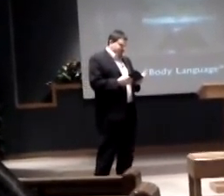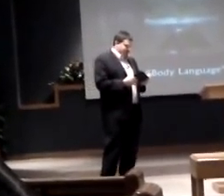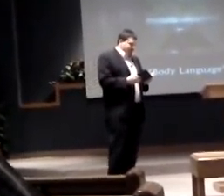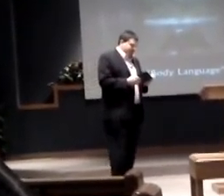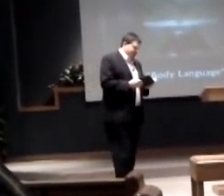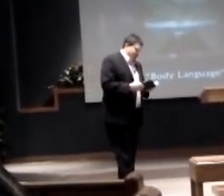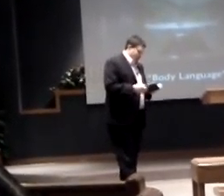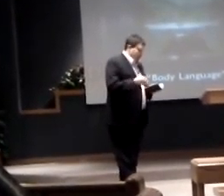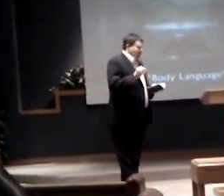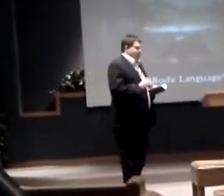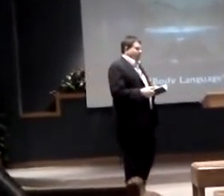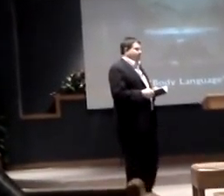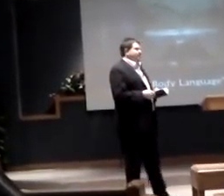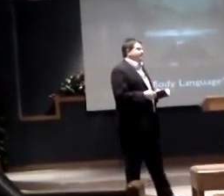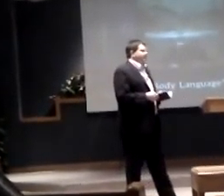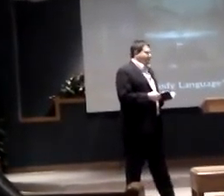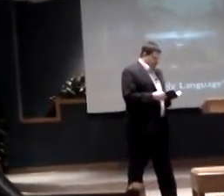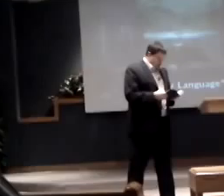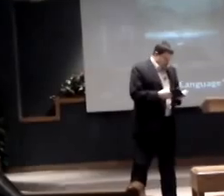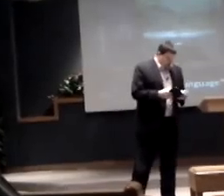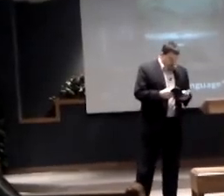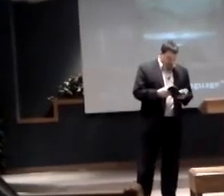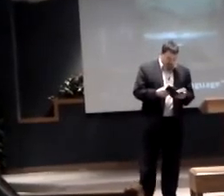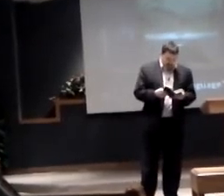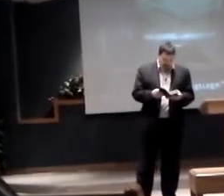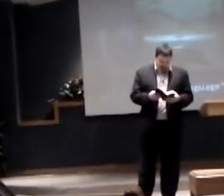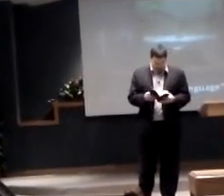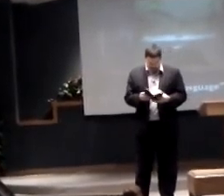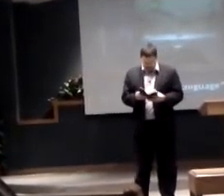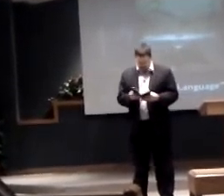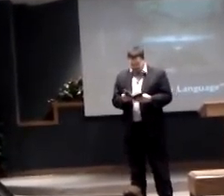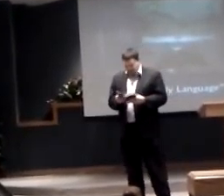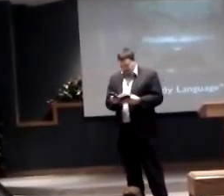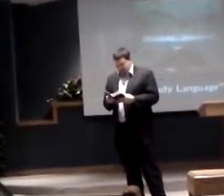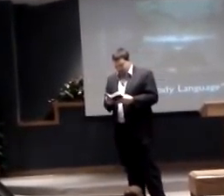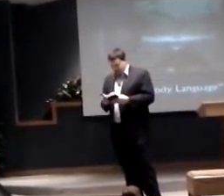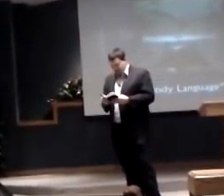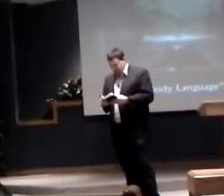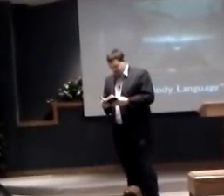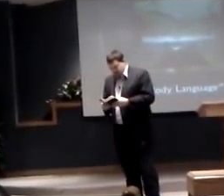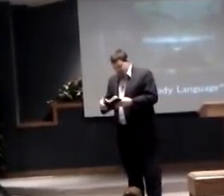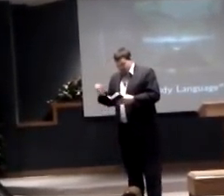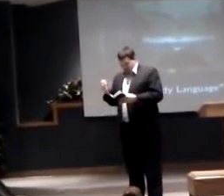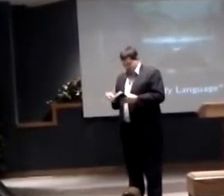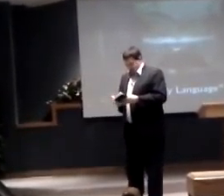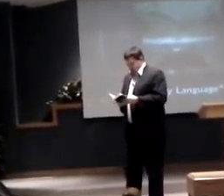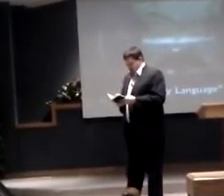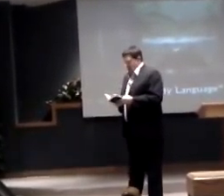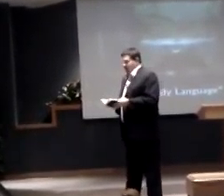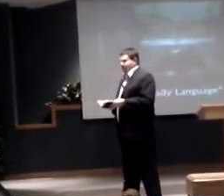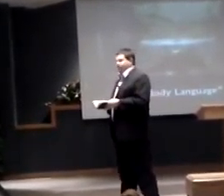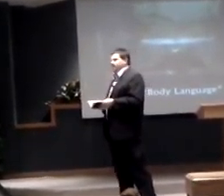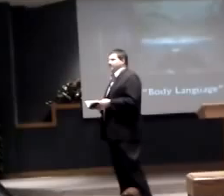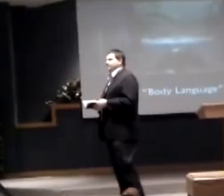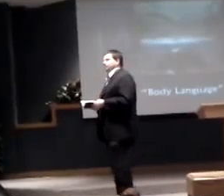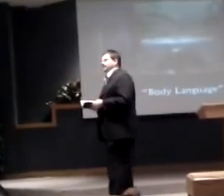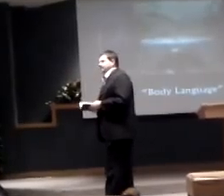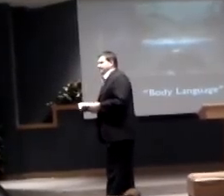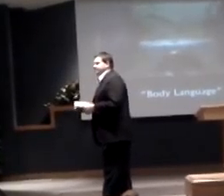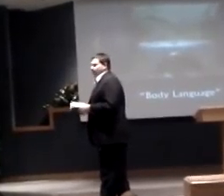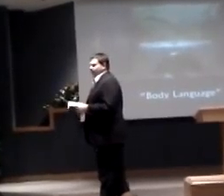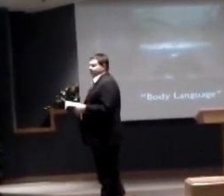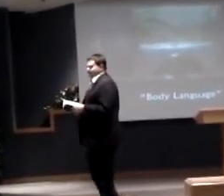in tender love. So be careful, little hands, what you do. Be careful, little